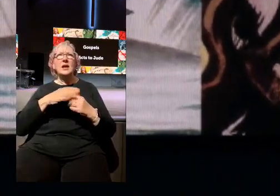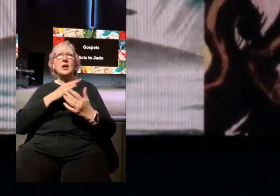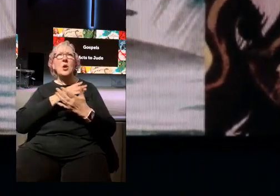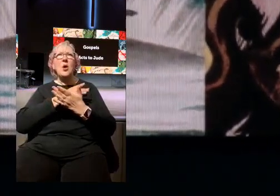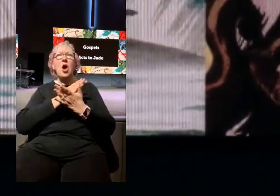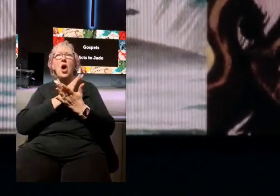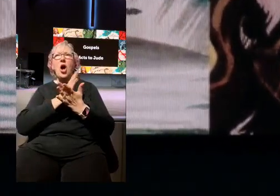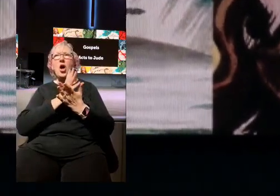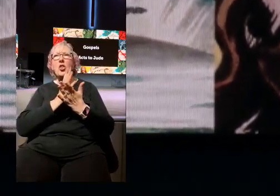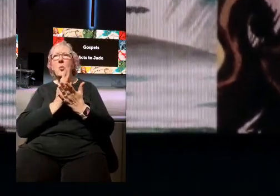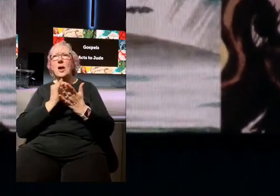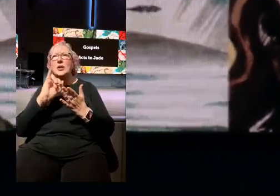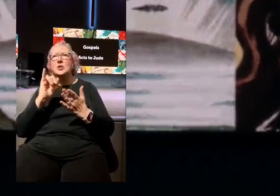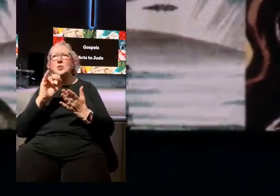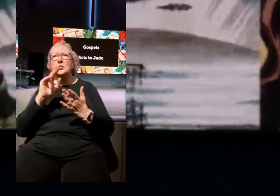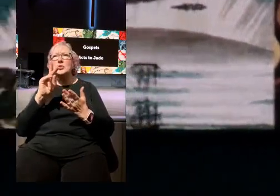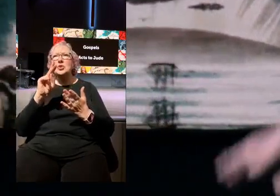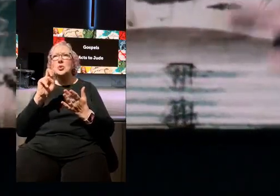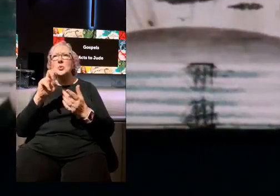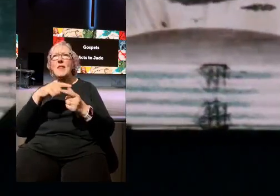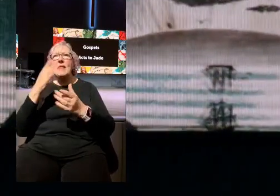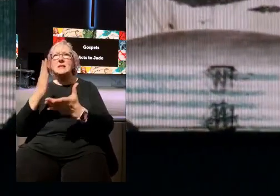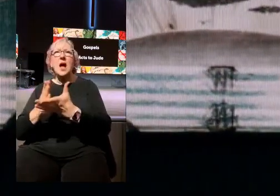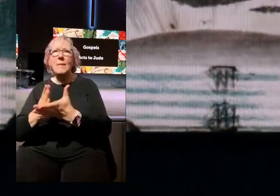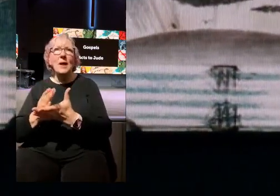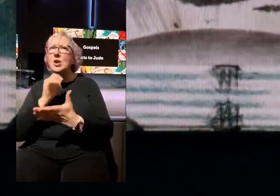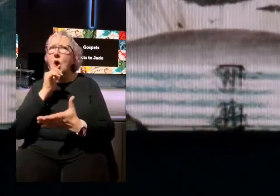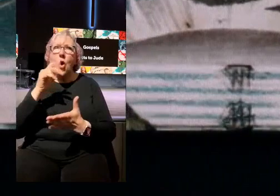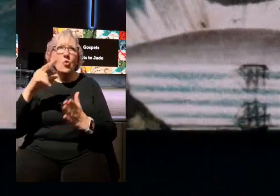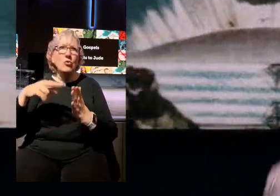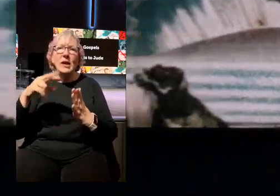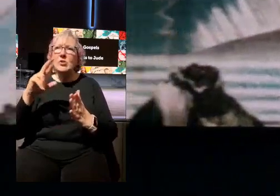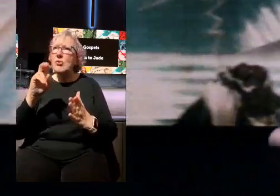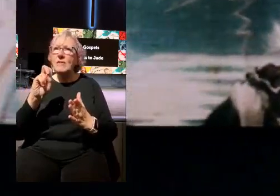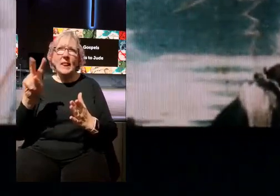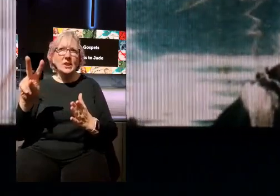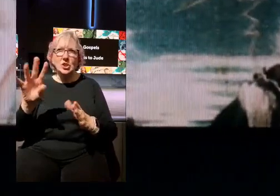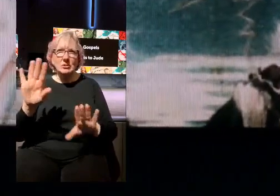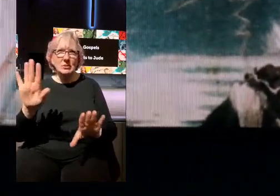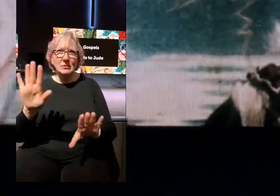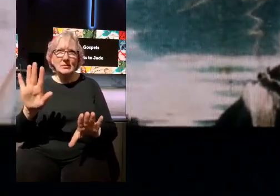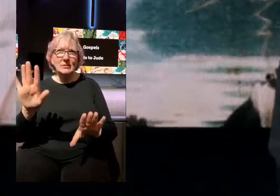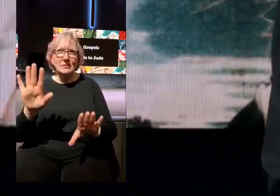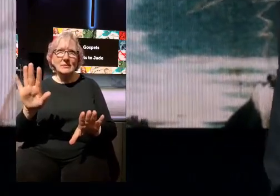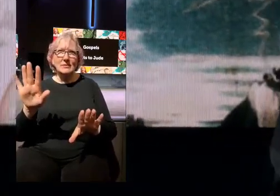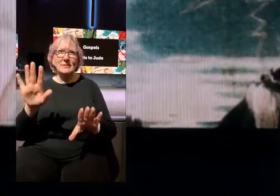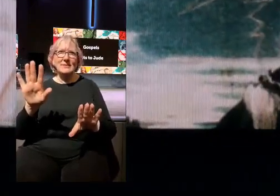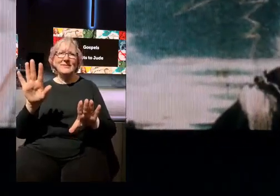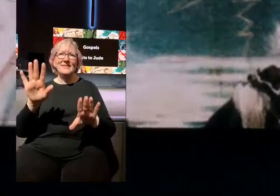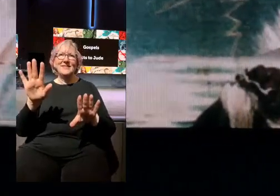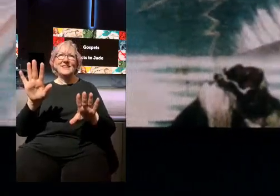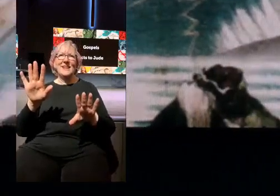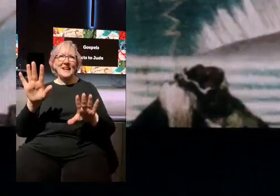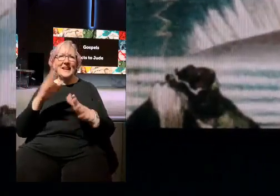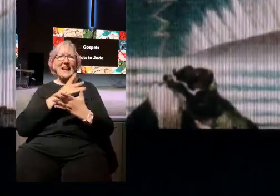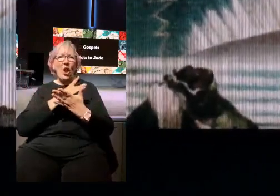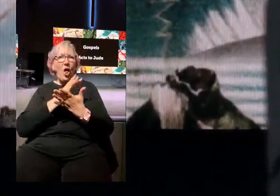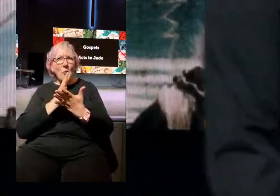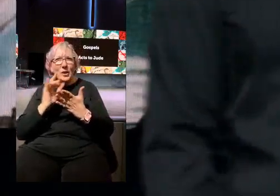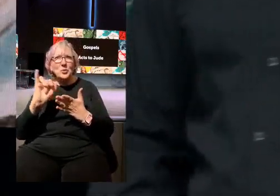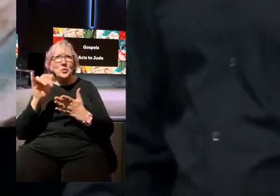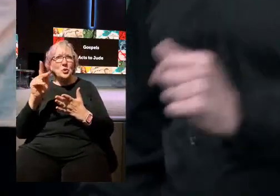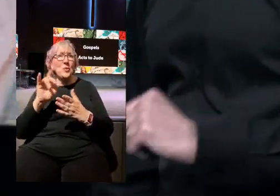Do not read the book of Revelation. Right? Just get to Jude. Right? And go, all right. Now, that's a huge achievement. And if you've